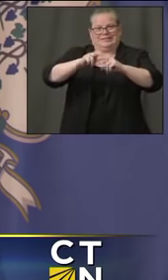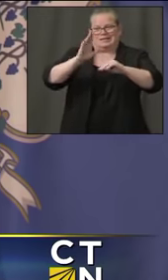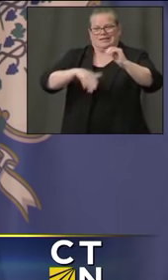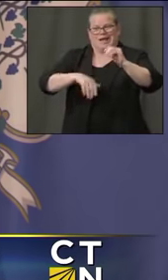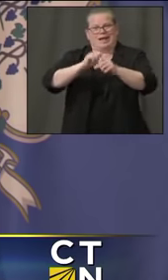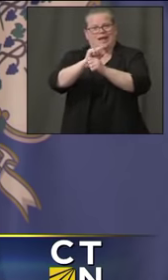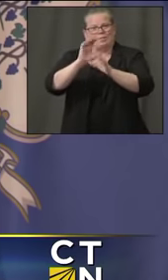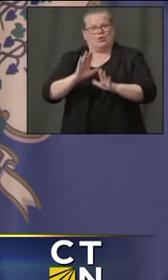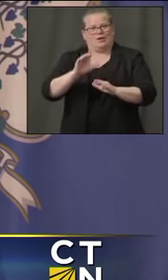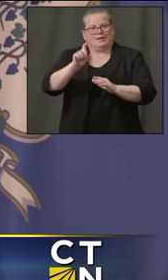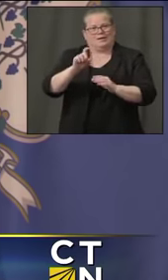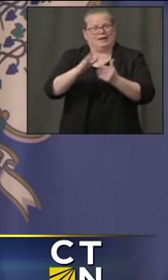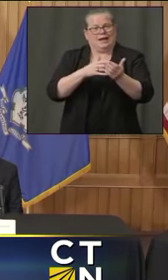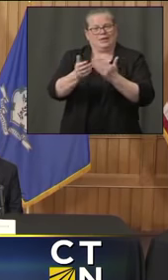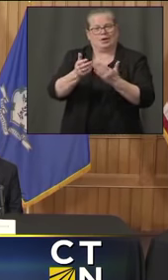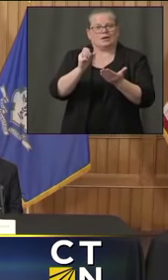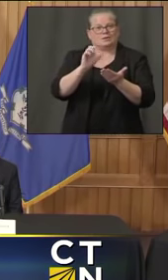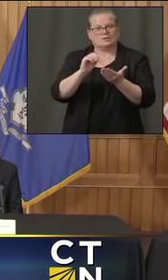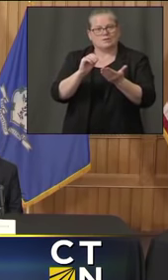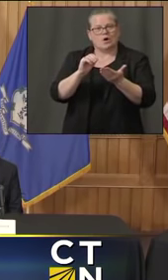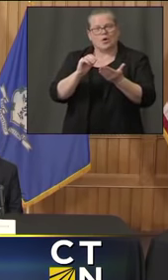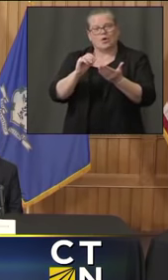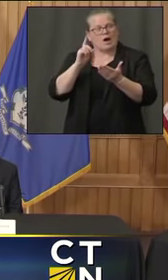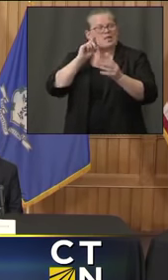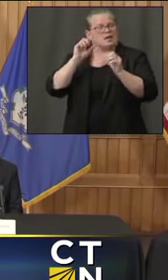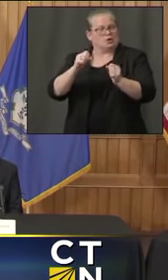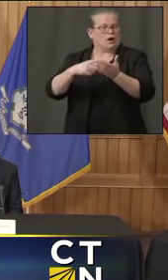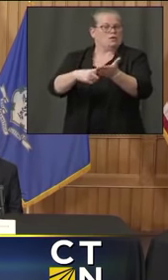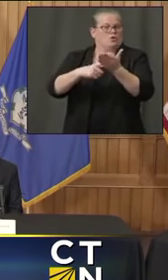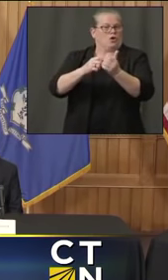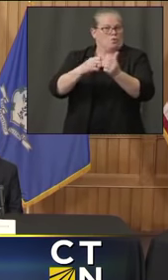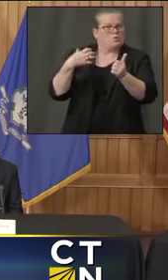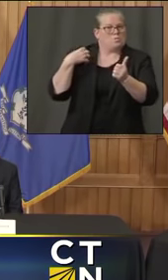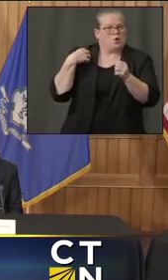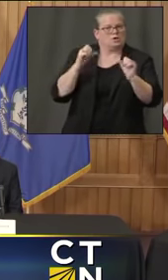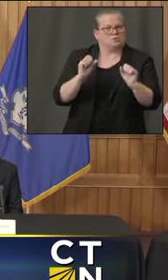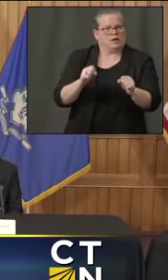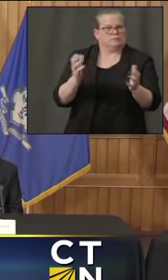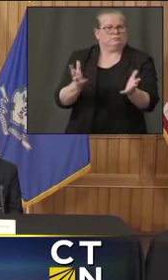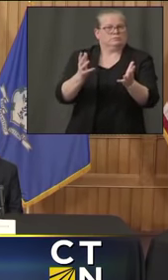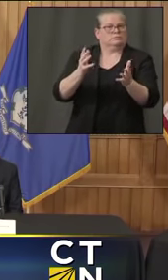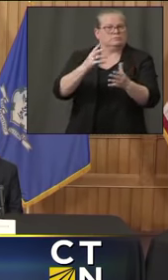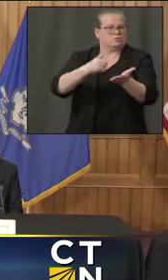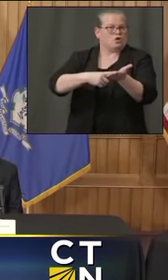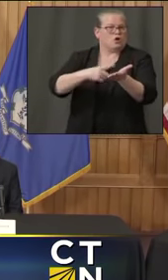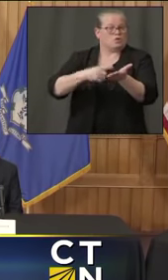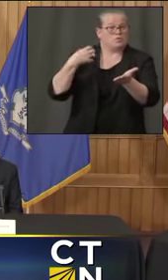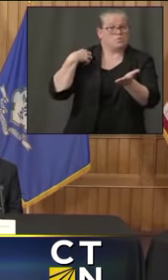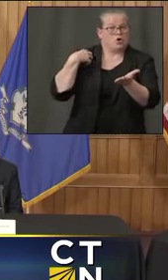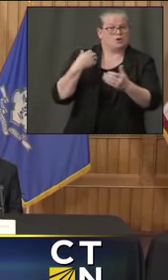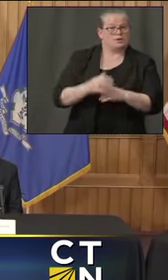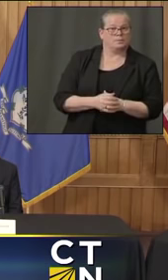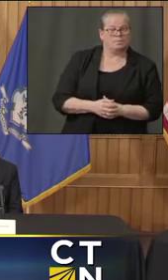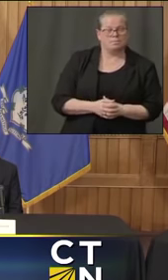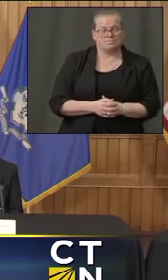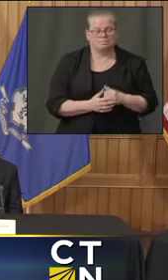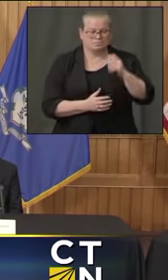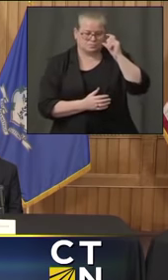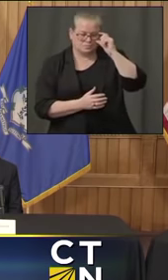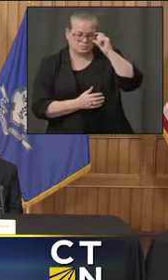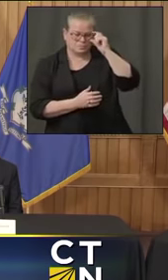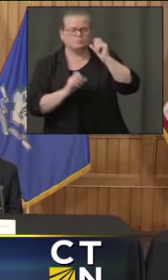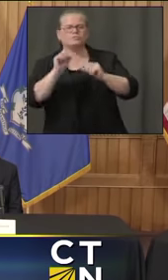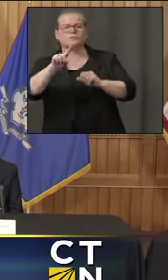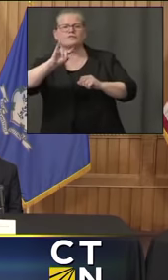Okay, and I have a question for Josh. A couple of weeks ago, we had talked about the letters of enforcement that had gone out to several nursing homes. And I know the